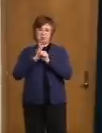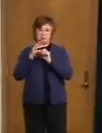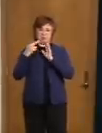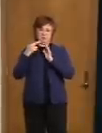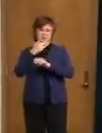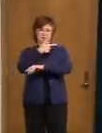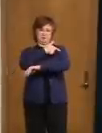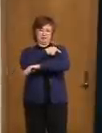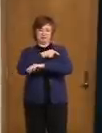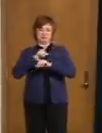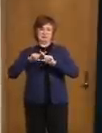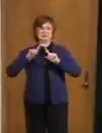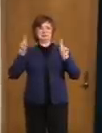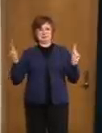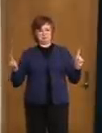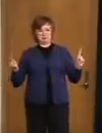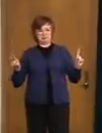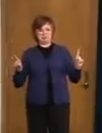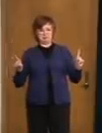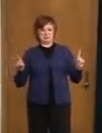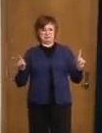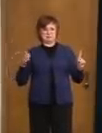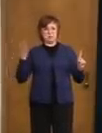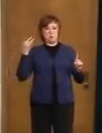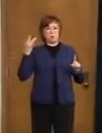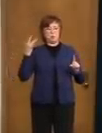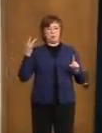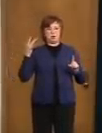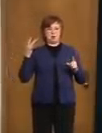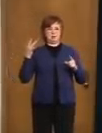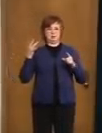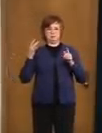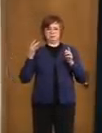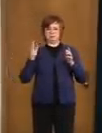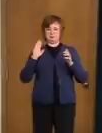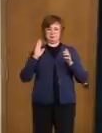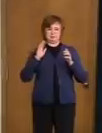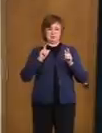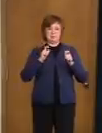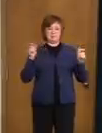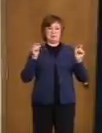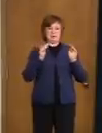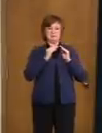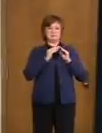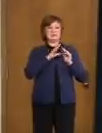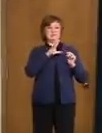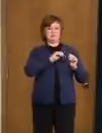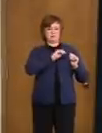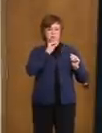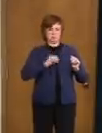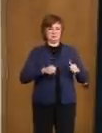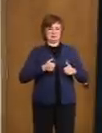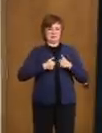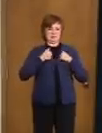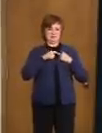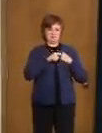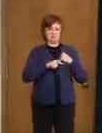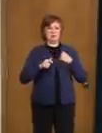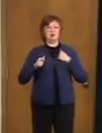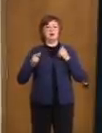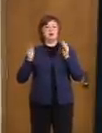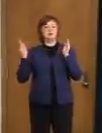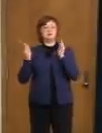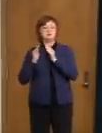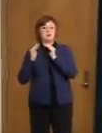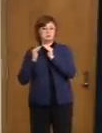logistics of the COVID vaccine, when half of our population is not in a large urban centre, half of Saskatchewan's population is in a